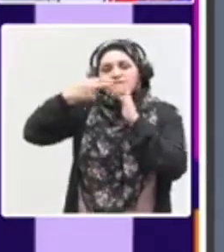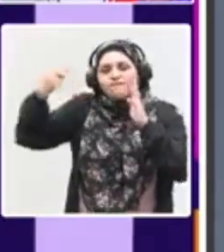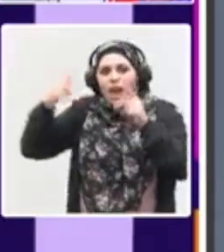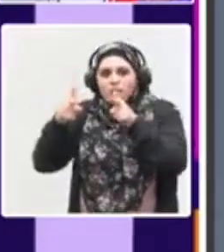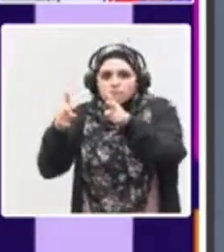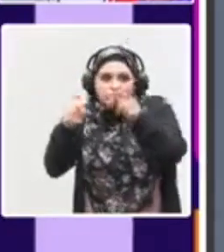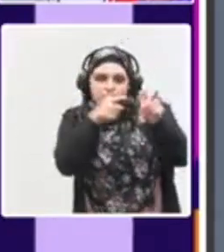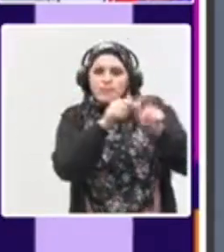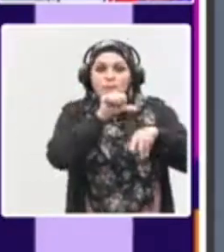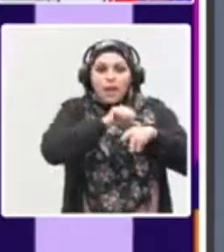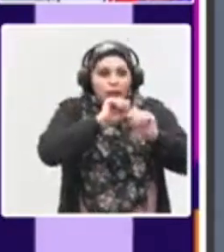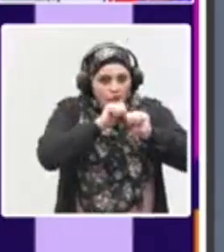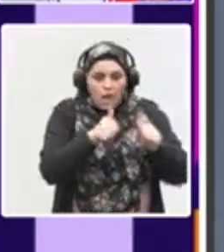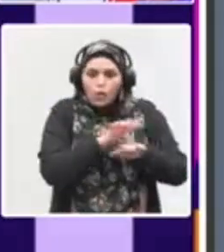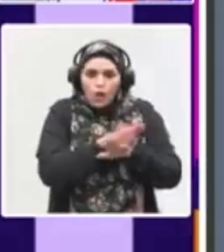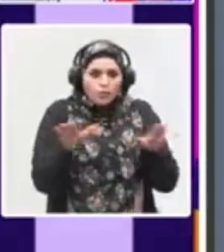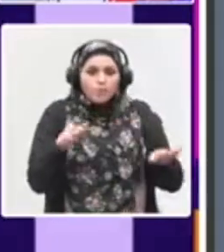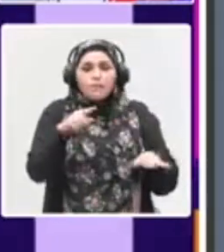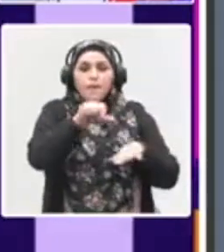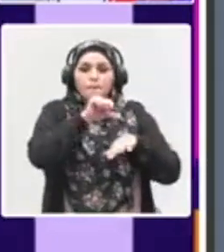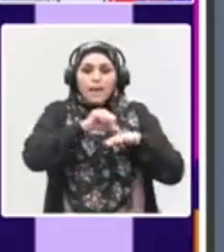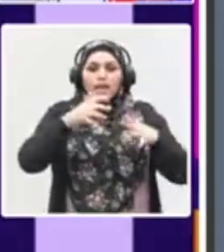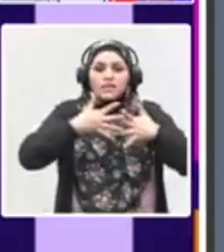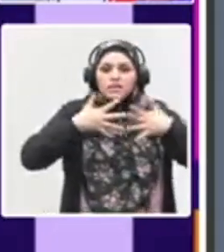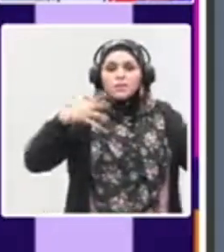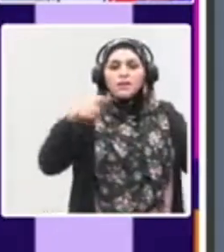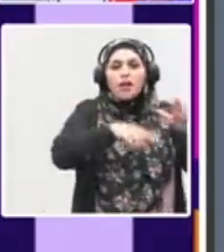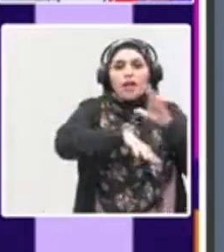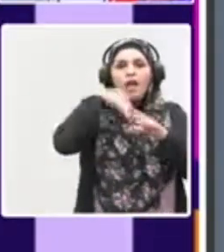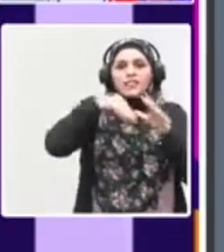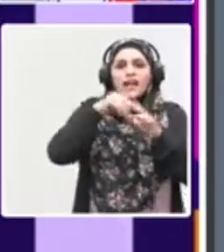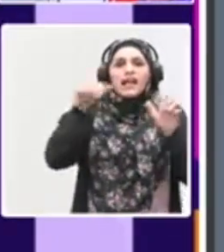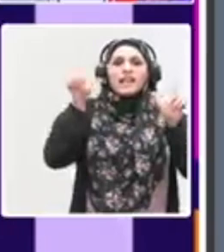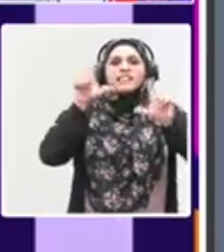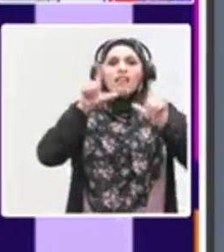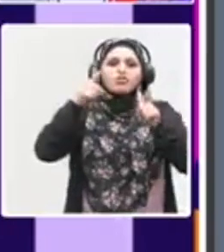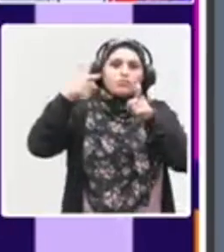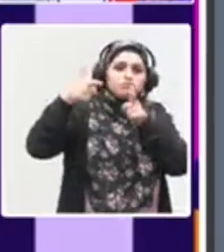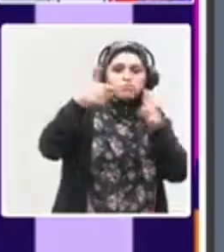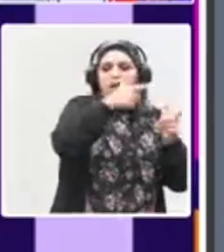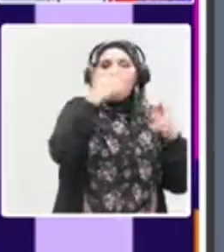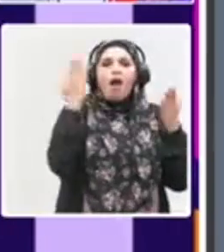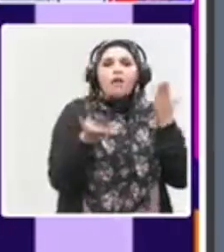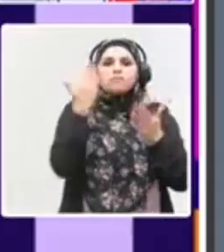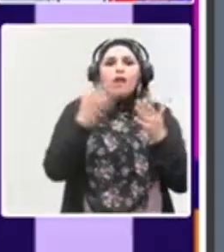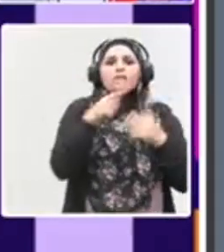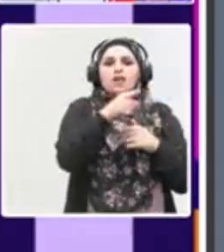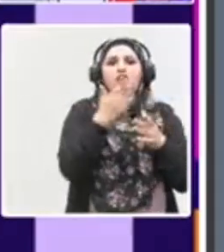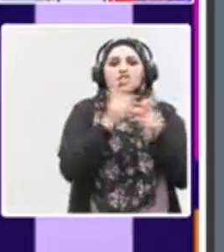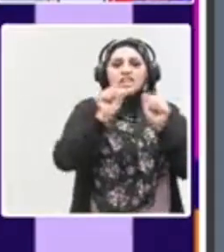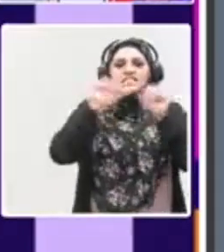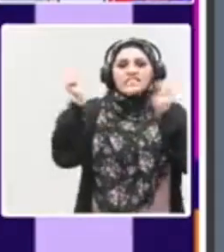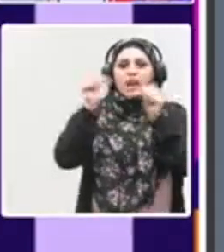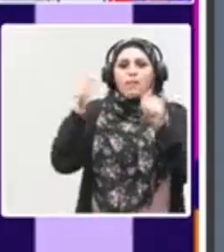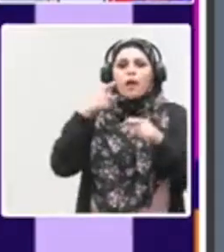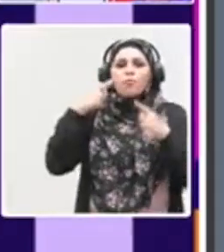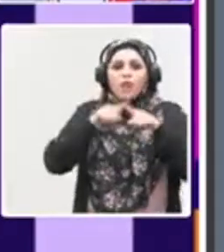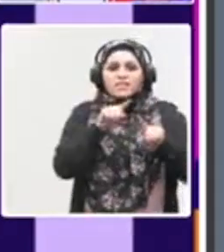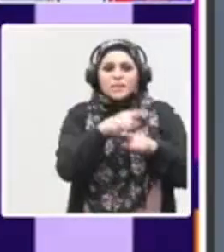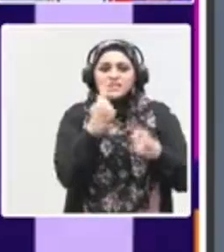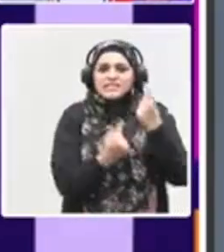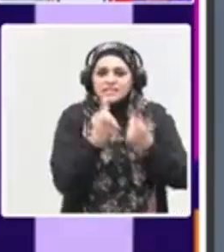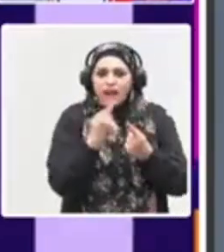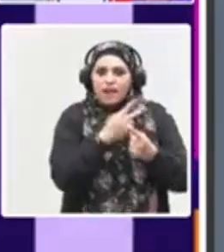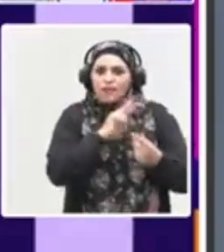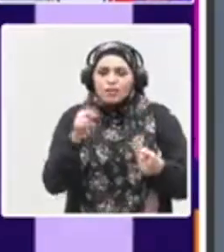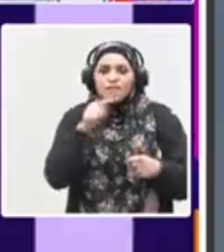And it was launched by a creative person named Mary Stuart Masterson. She chose to launch Upriver Studios as